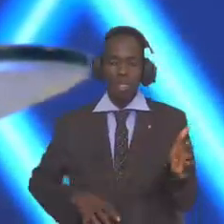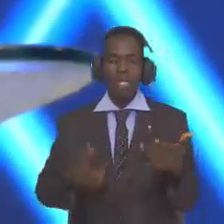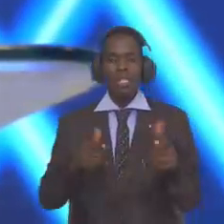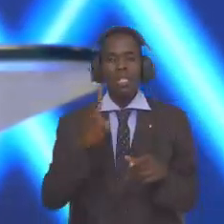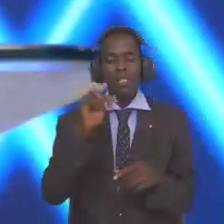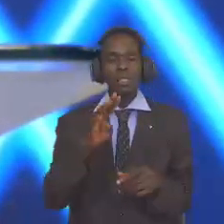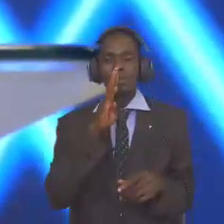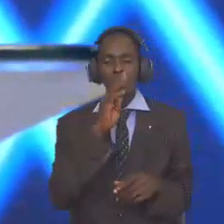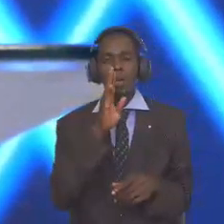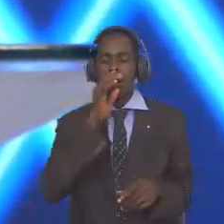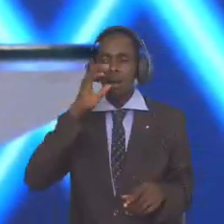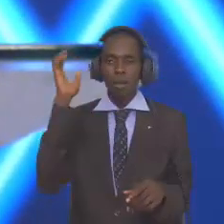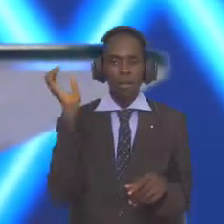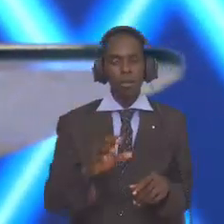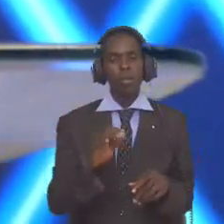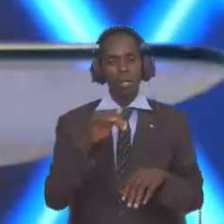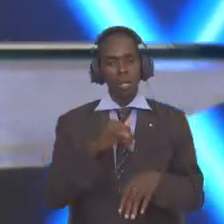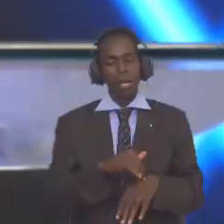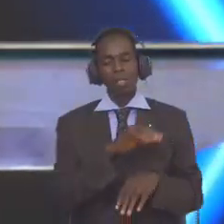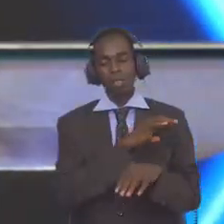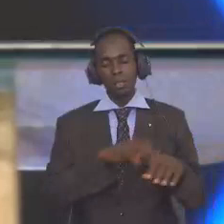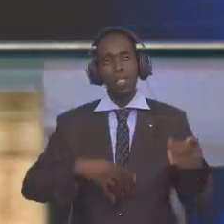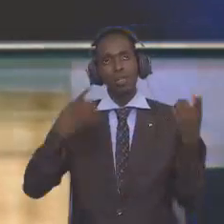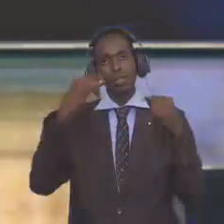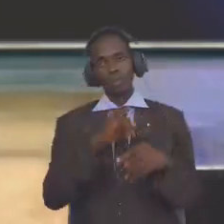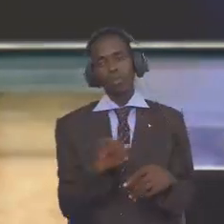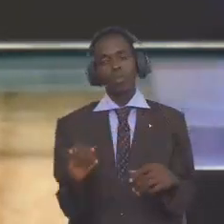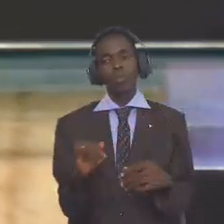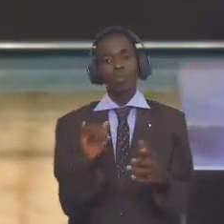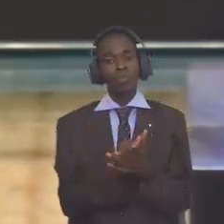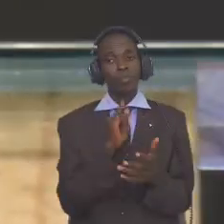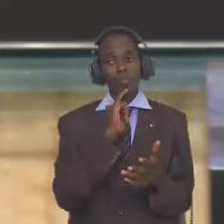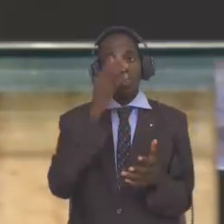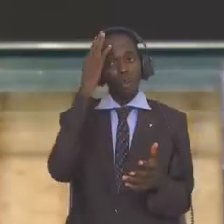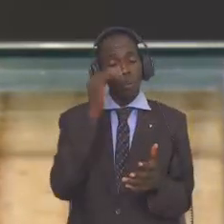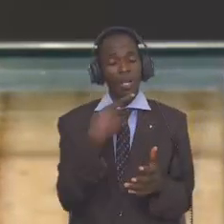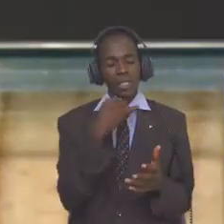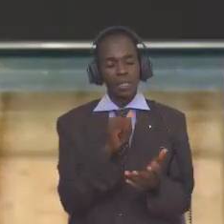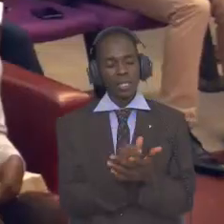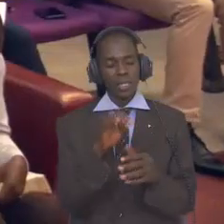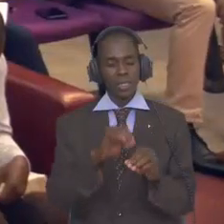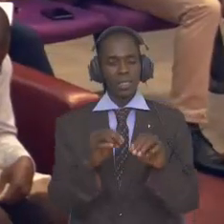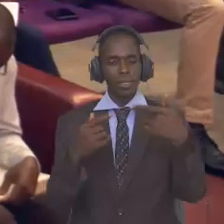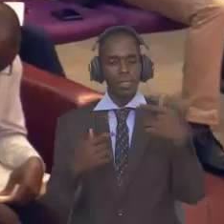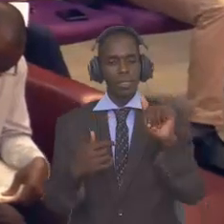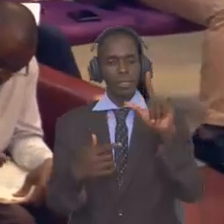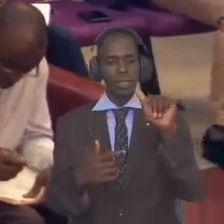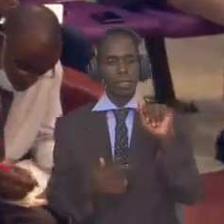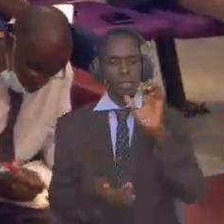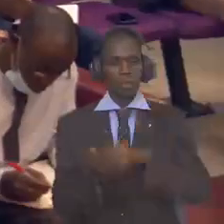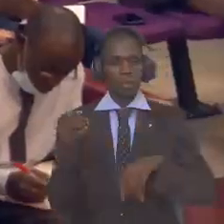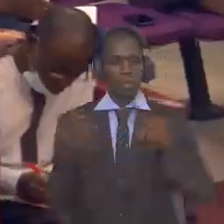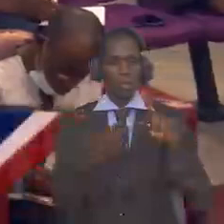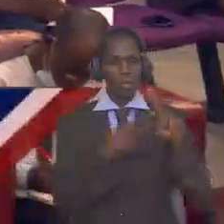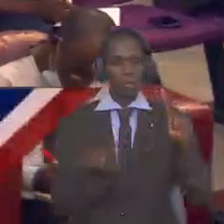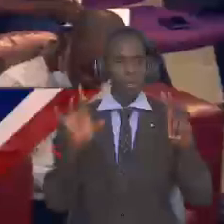anathema, maranatha. The Lord is coming. That's why he said in Galatians chapter 1, reading from verse